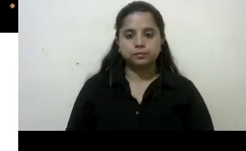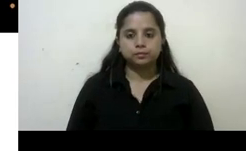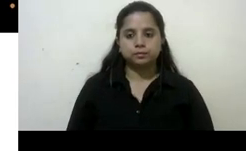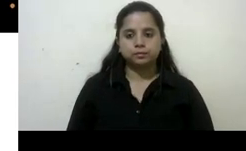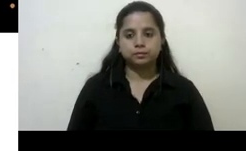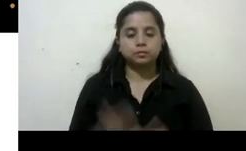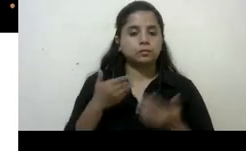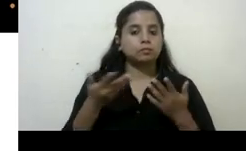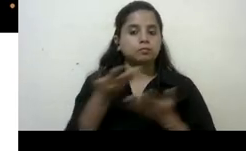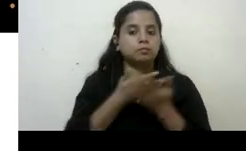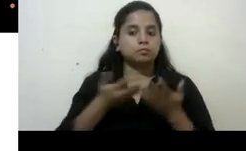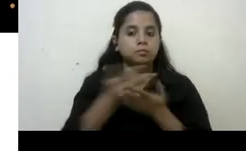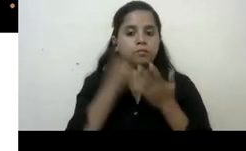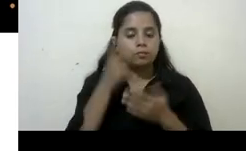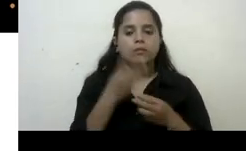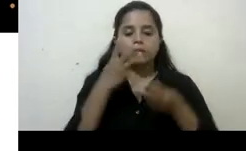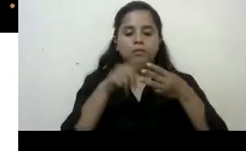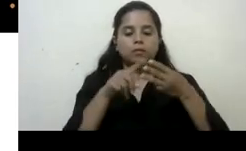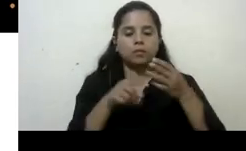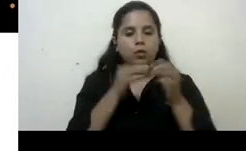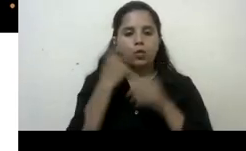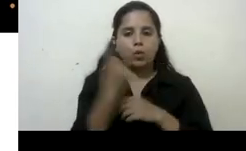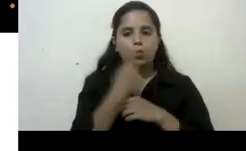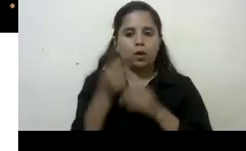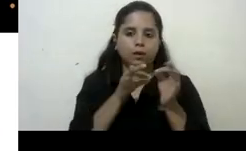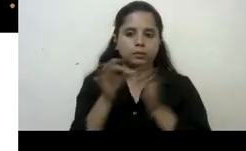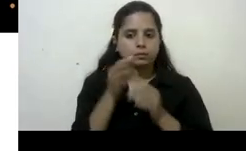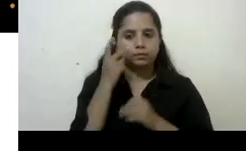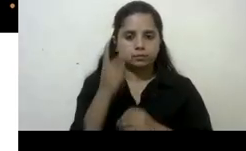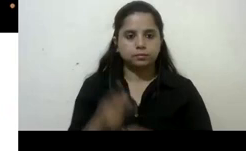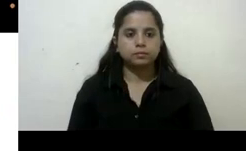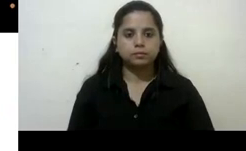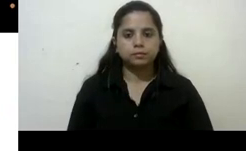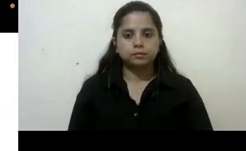We will discuss each of these types one by one.